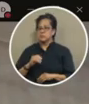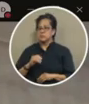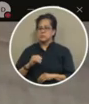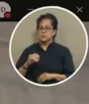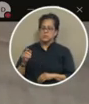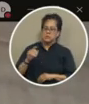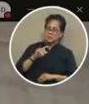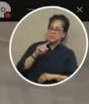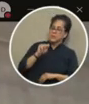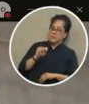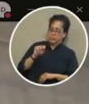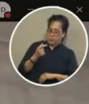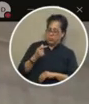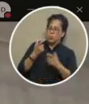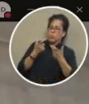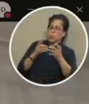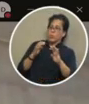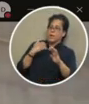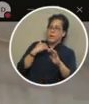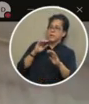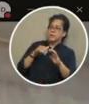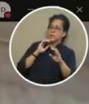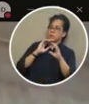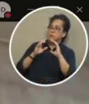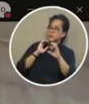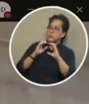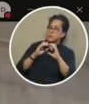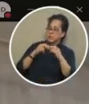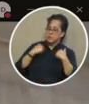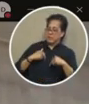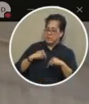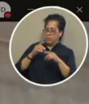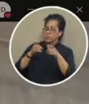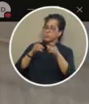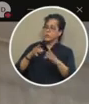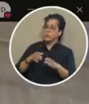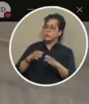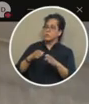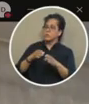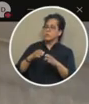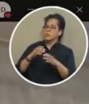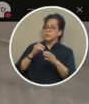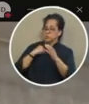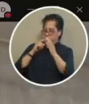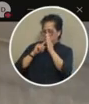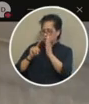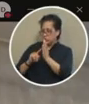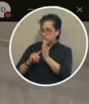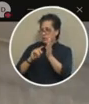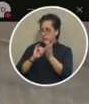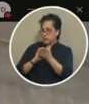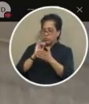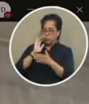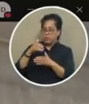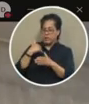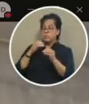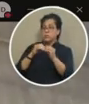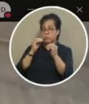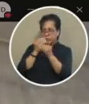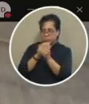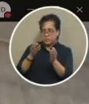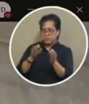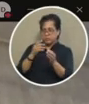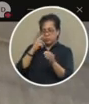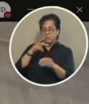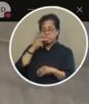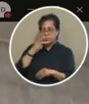Gonzalez. We have had that conversation. The health director and health authority is looking at that, and we'll be having more information for